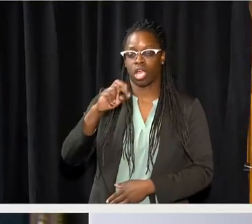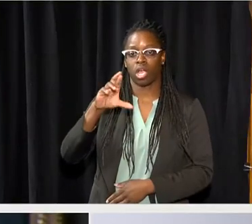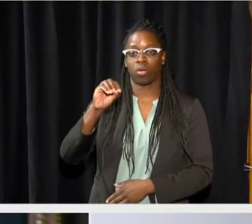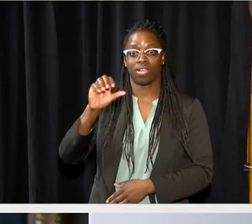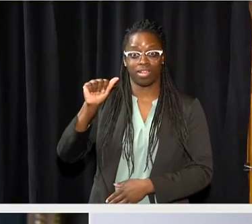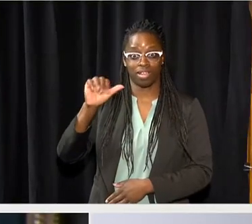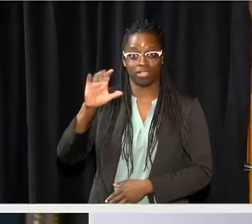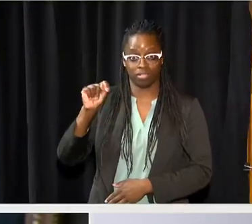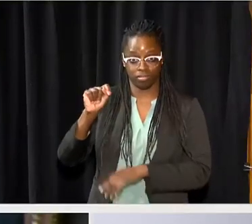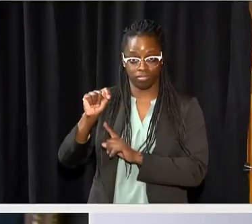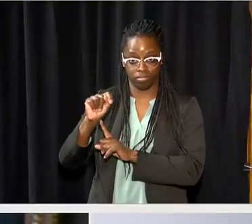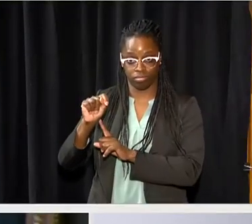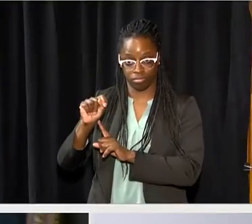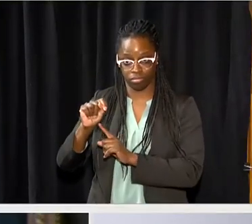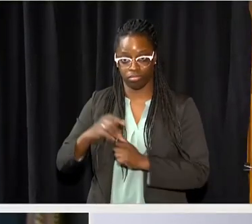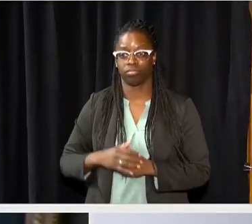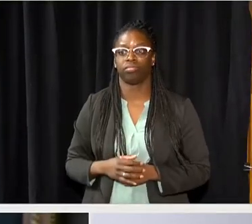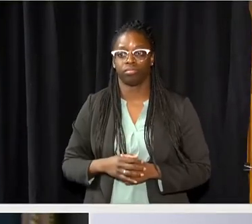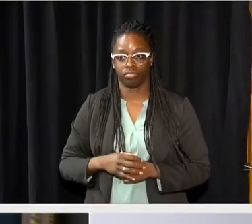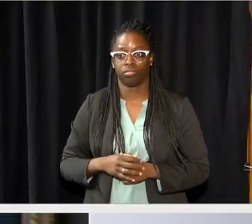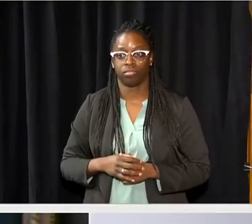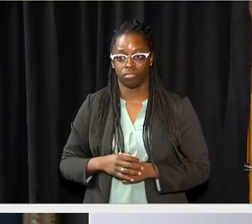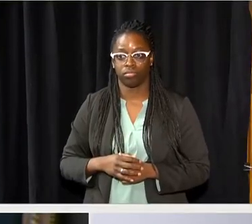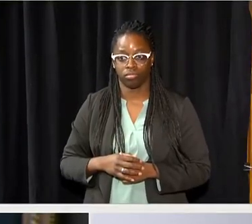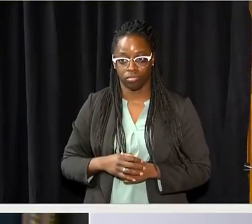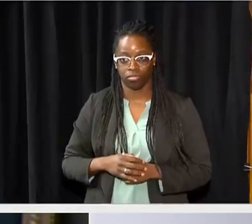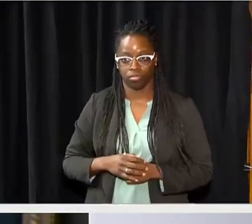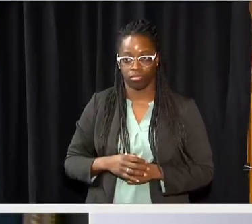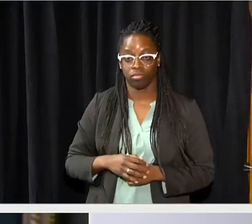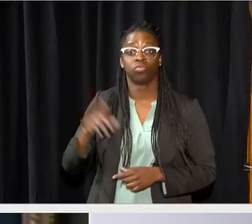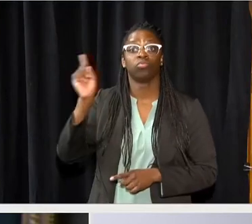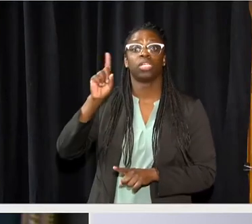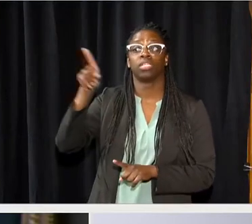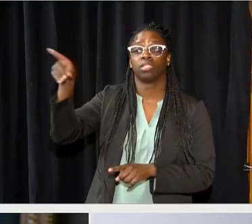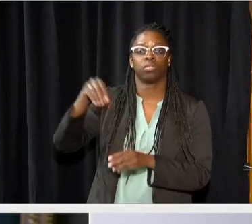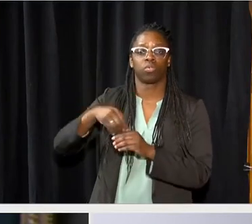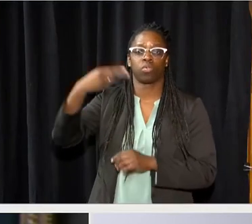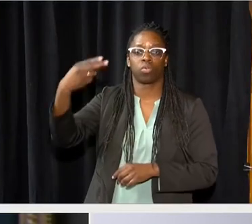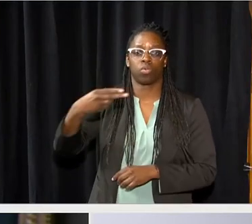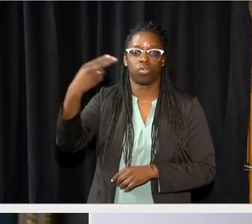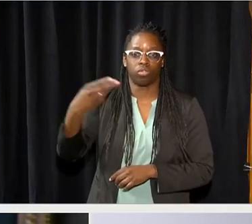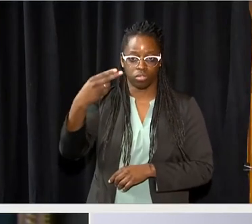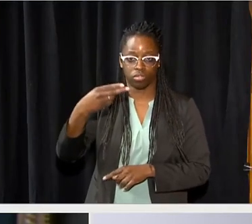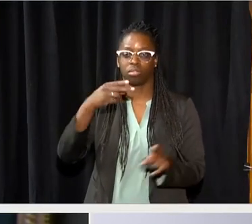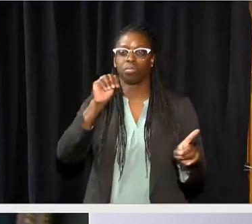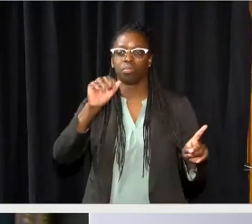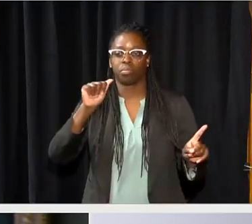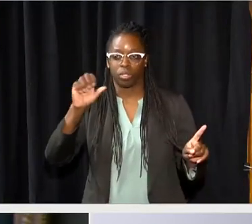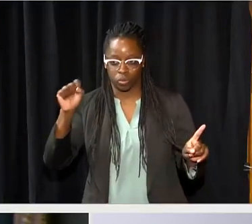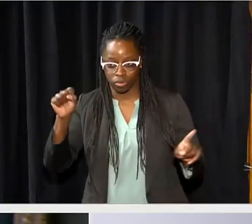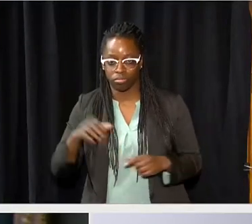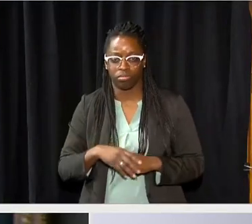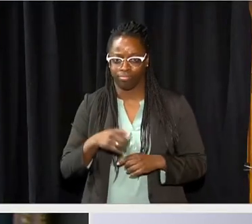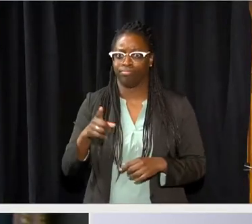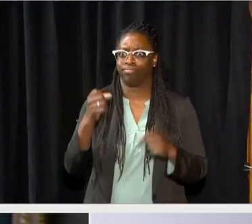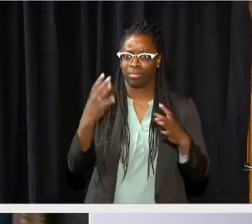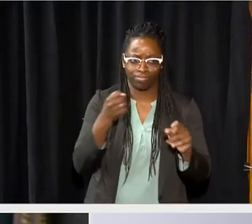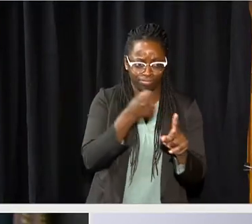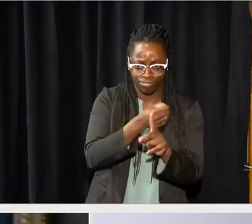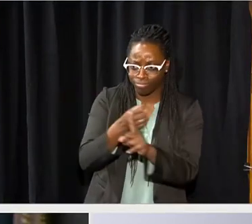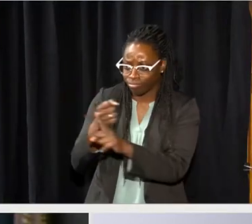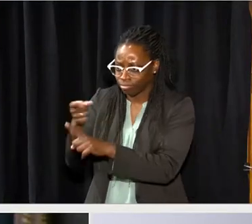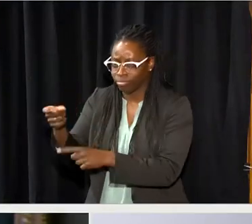the cruelest way possible. So after one of the worst chapters in our state's history, we